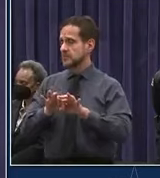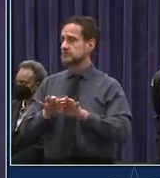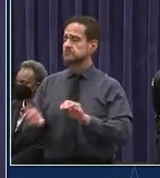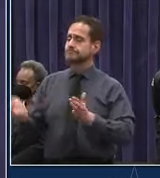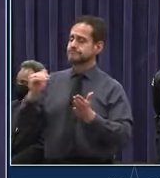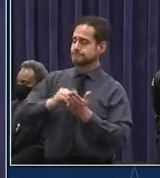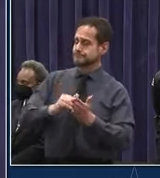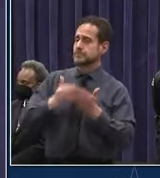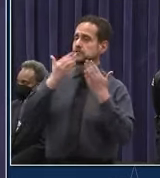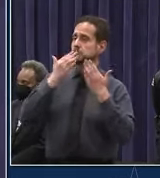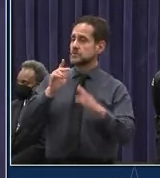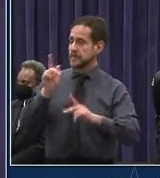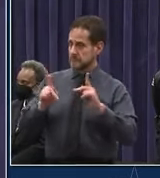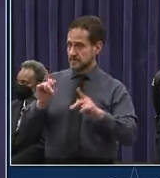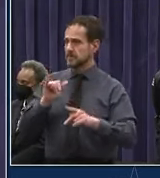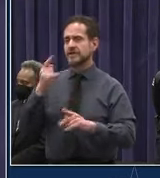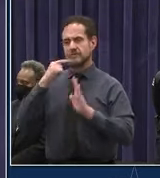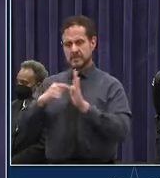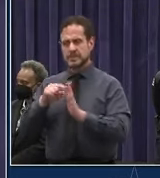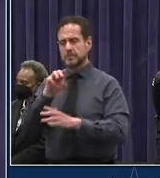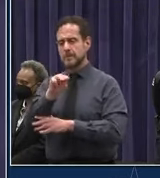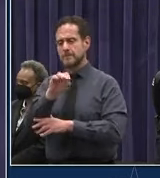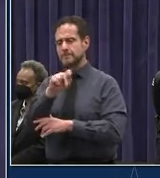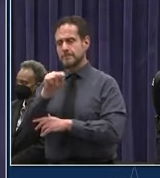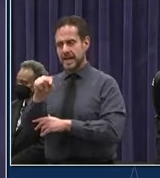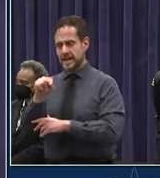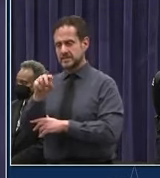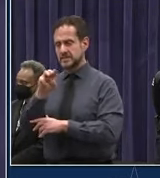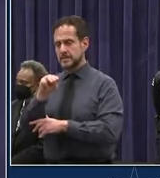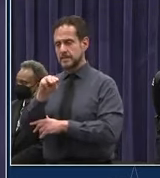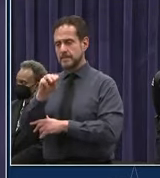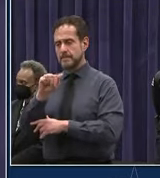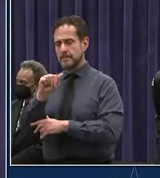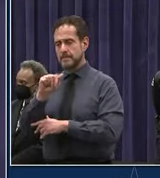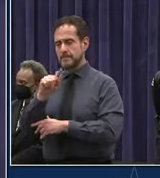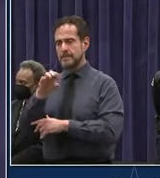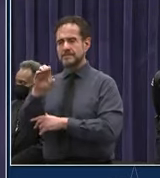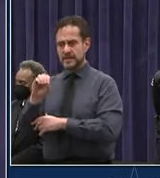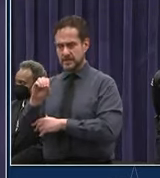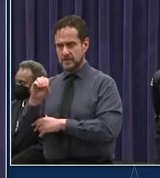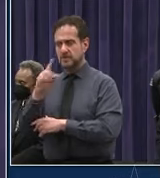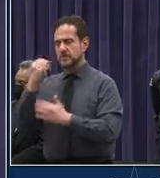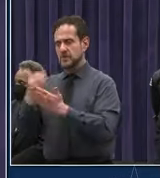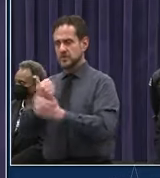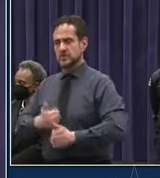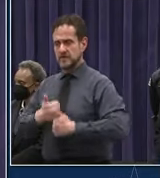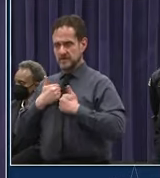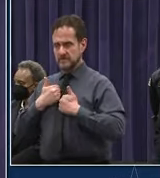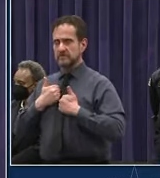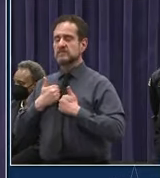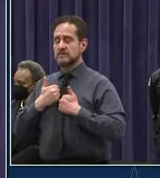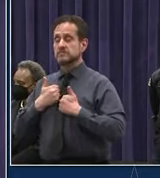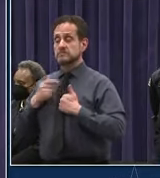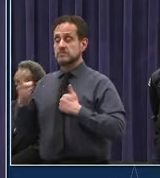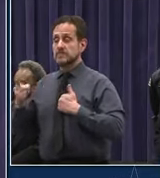to thanking people like Matt DiMatteo, Elena Calzada, people who have worked hand-in-hand with the family.